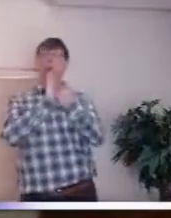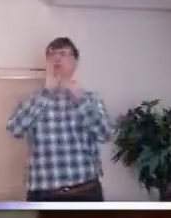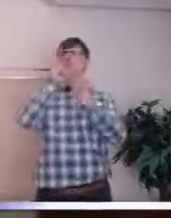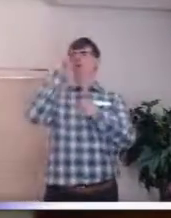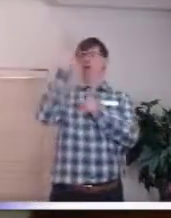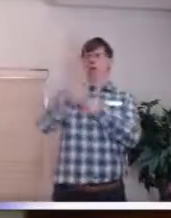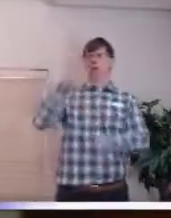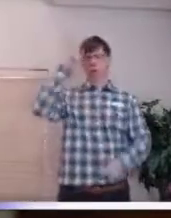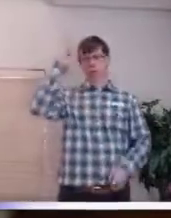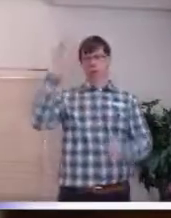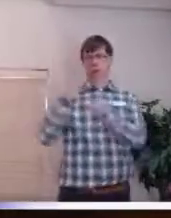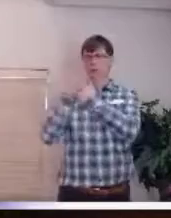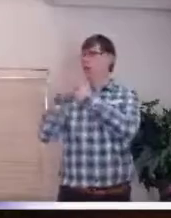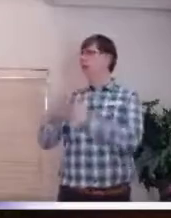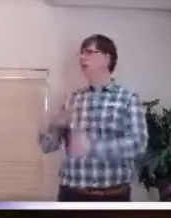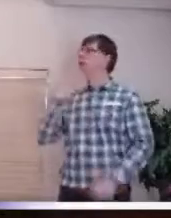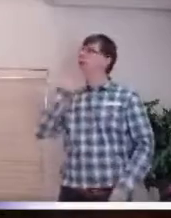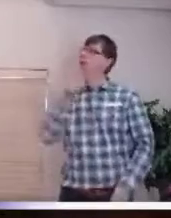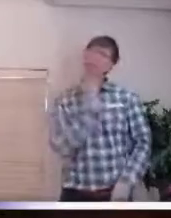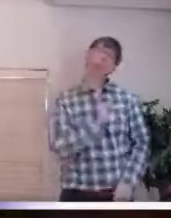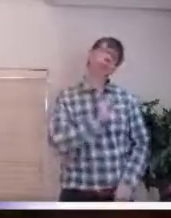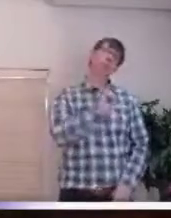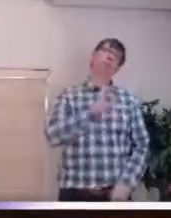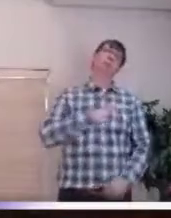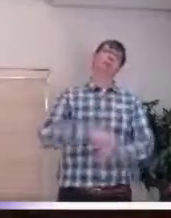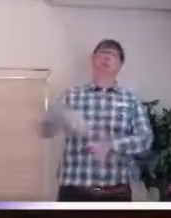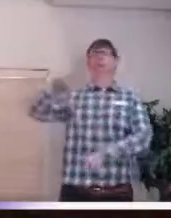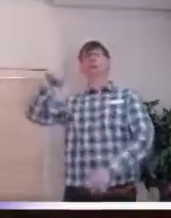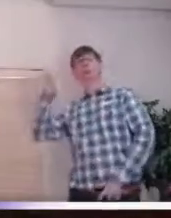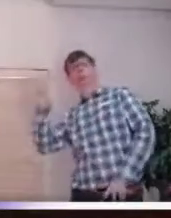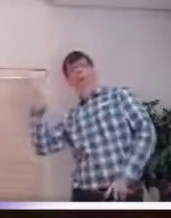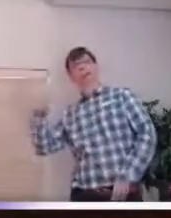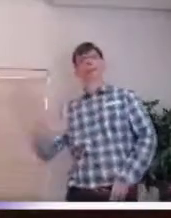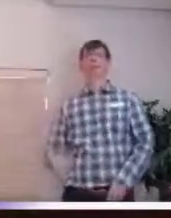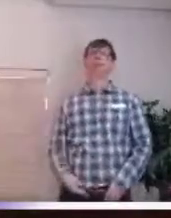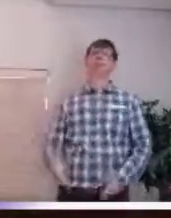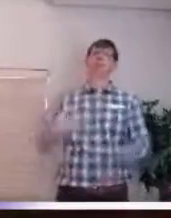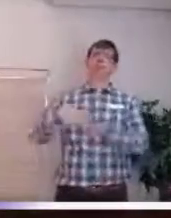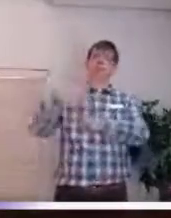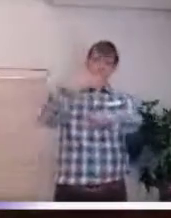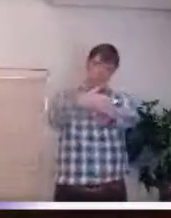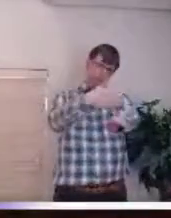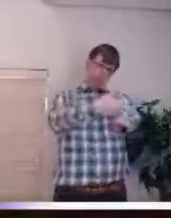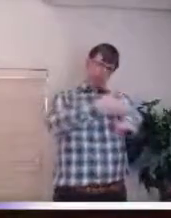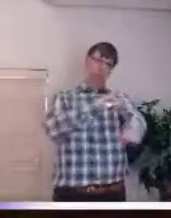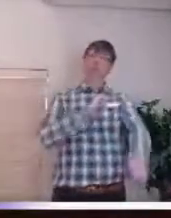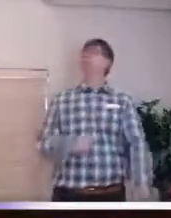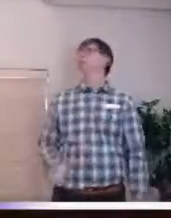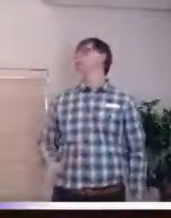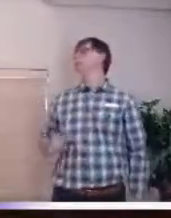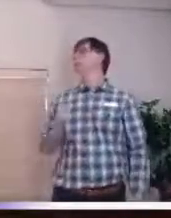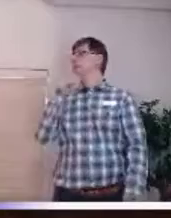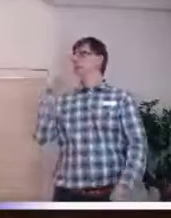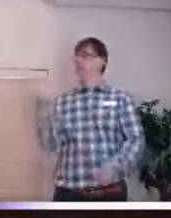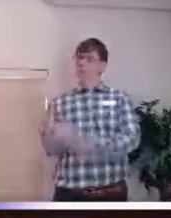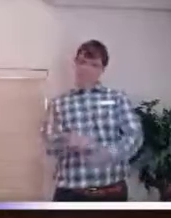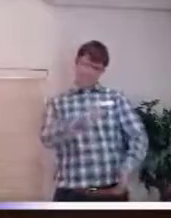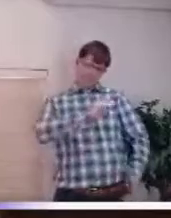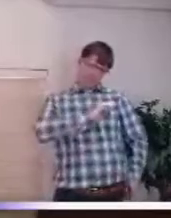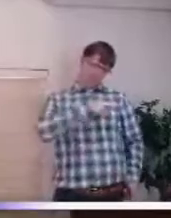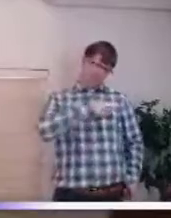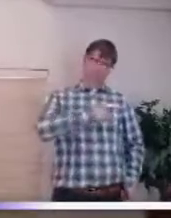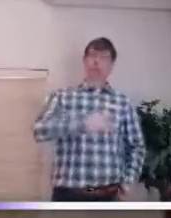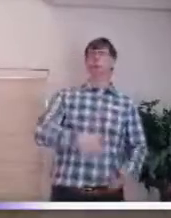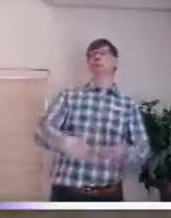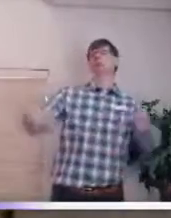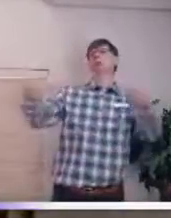it. Because if I've got these others in alignment, if I'm being compassionate